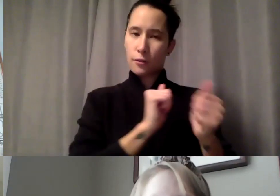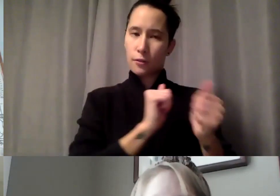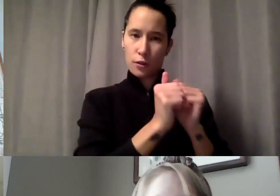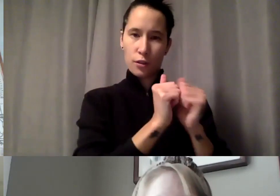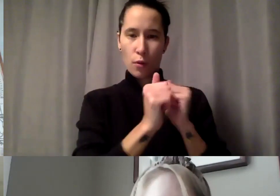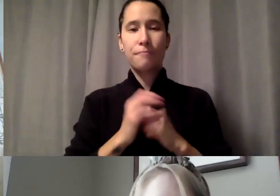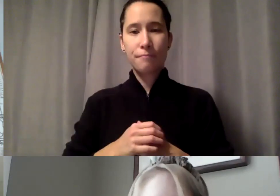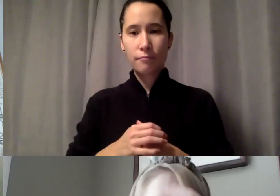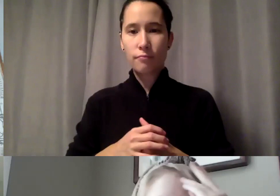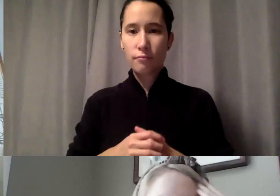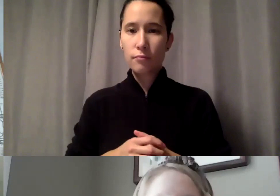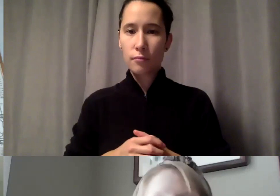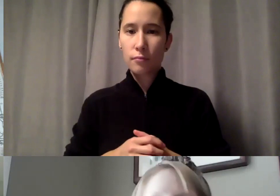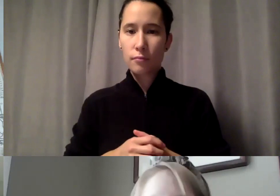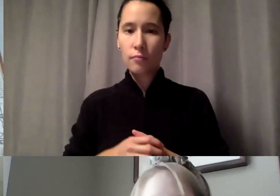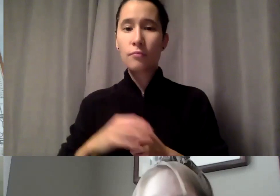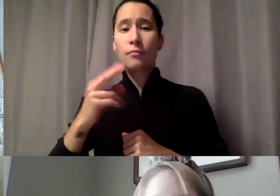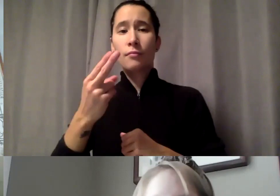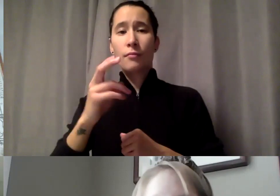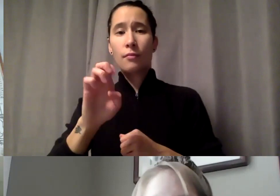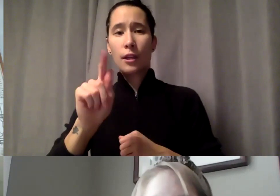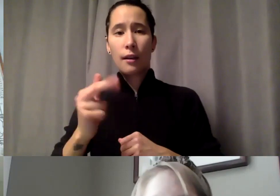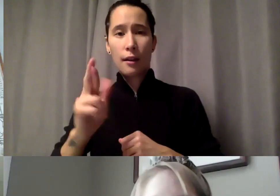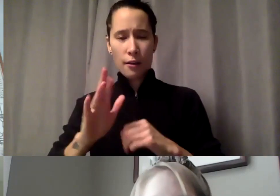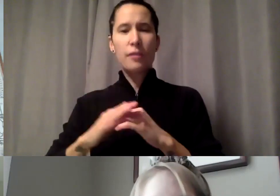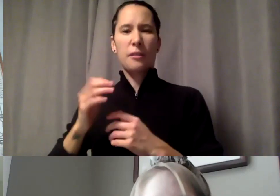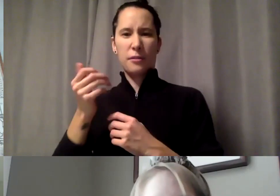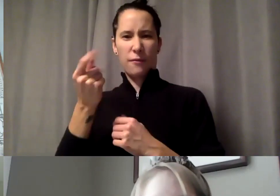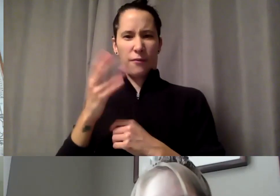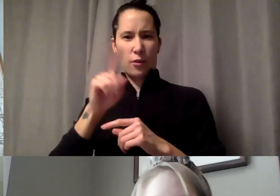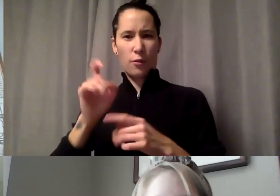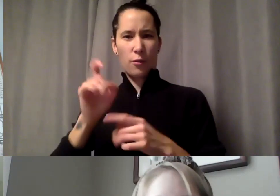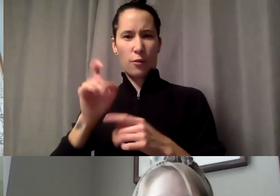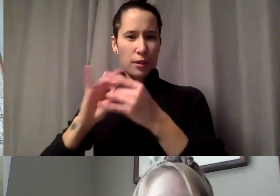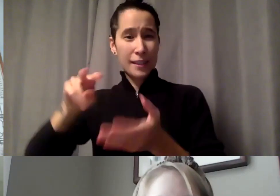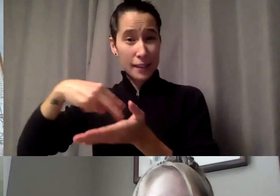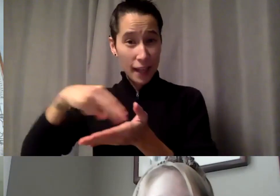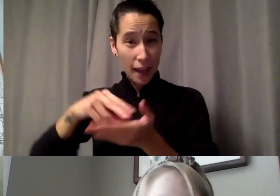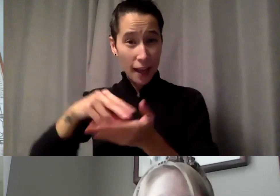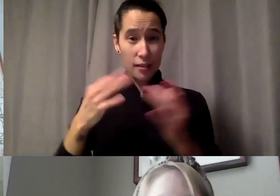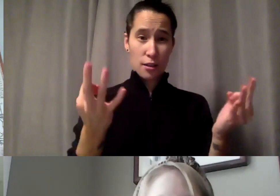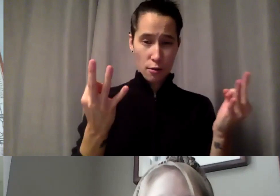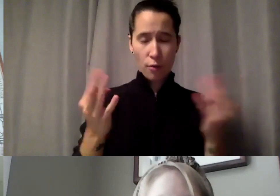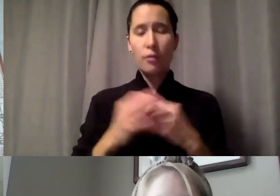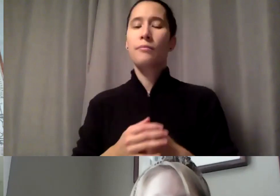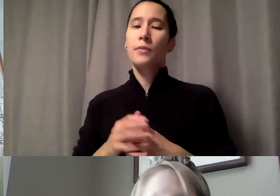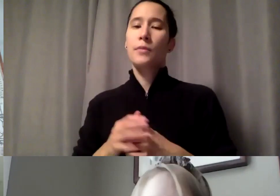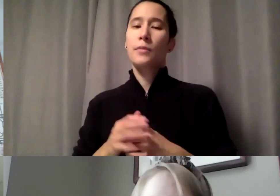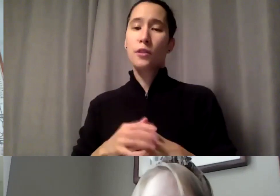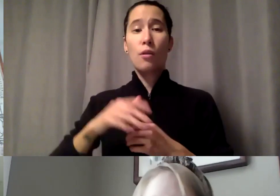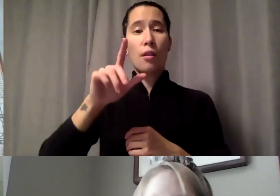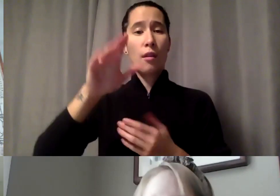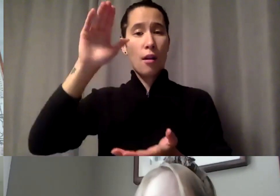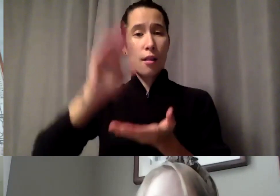there's a few questions about yoga and dance specifically. So what we would suggest is we'll make sure that the low intensity